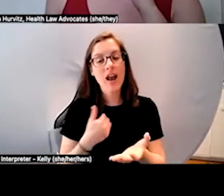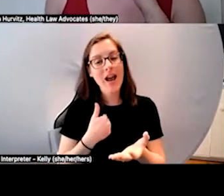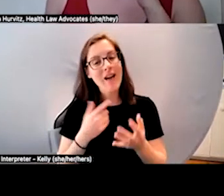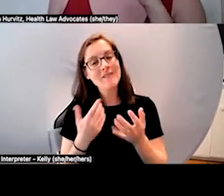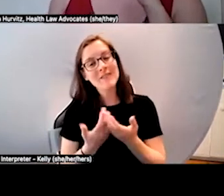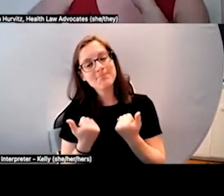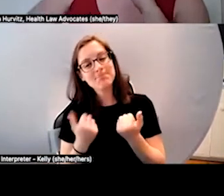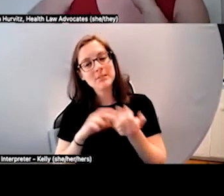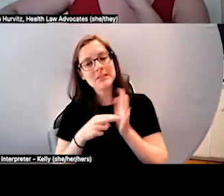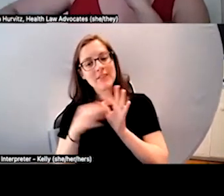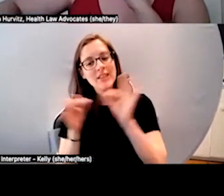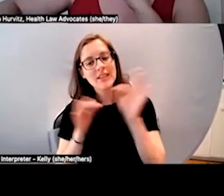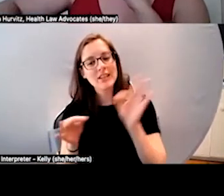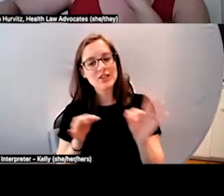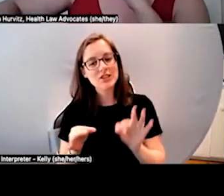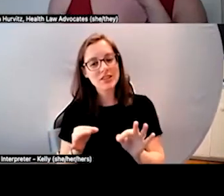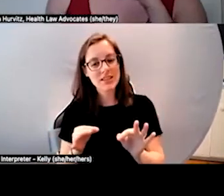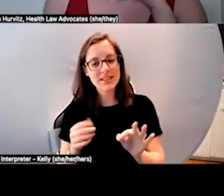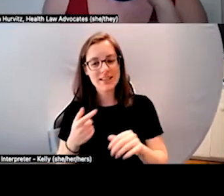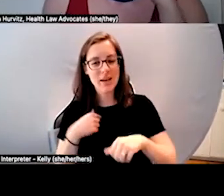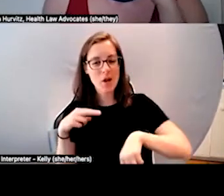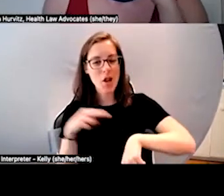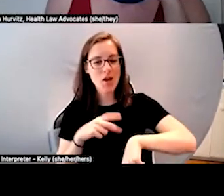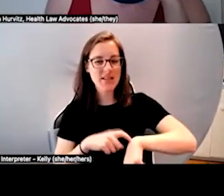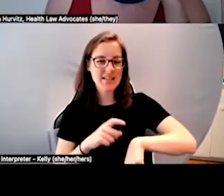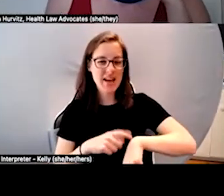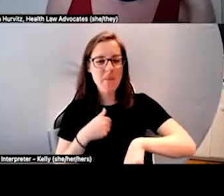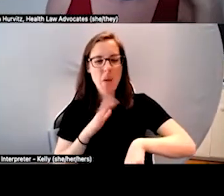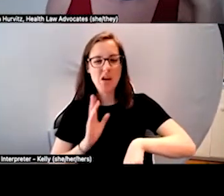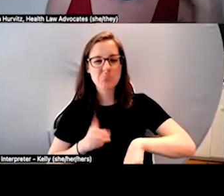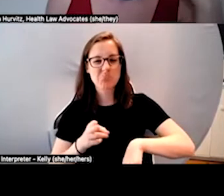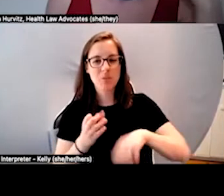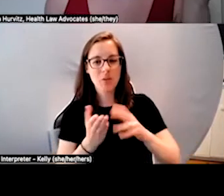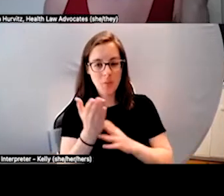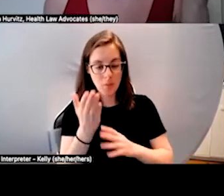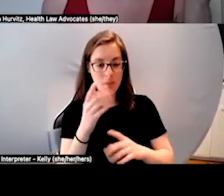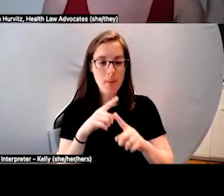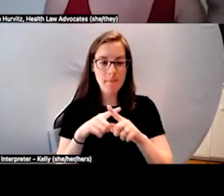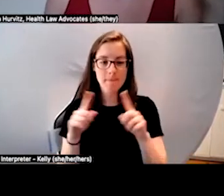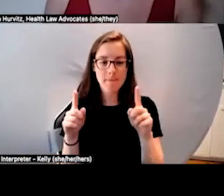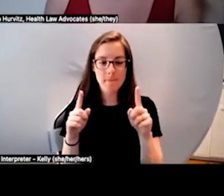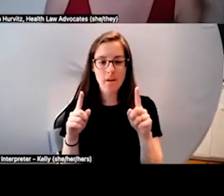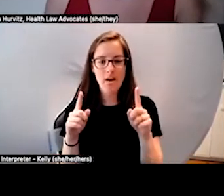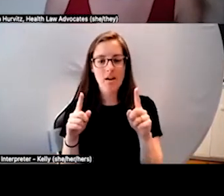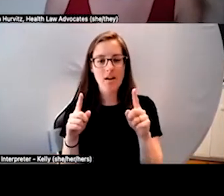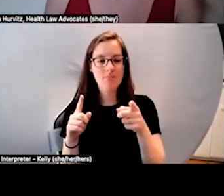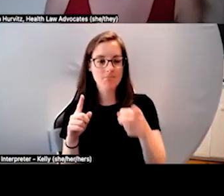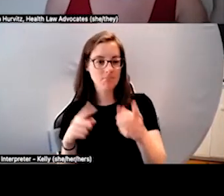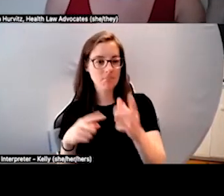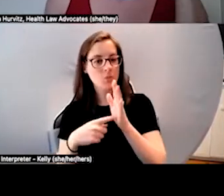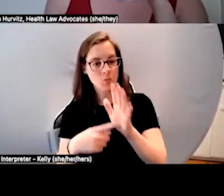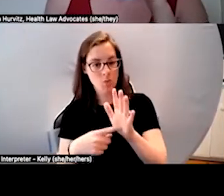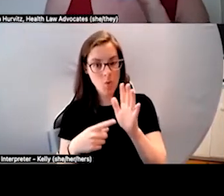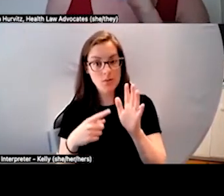the other 2. I'm mindful of our time. I'm not going to spend a huge amount of time on this, but it also notes the distress that's